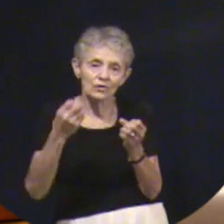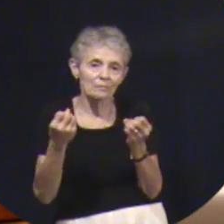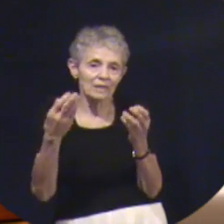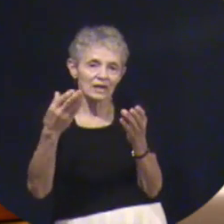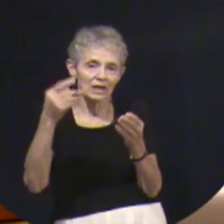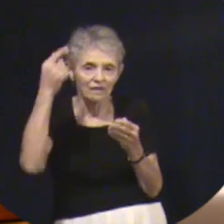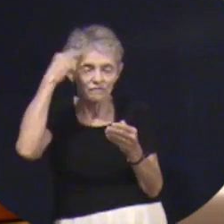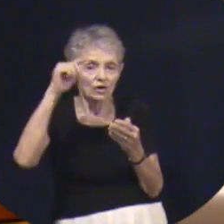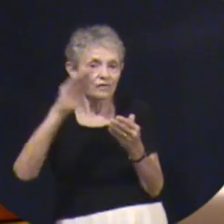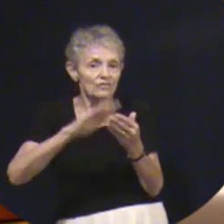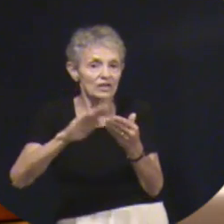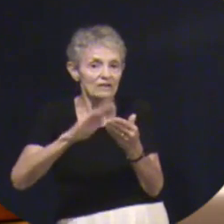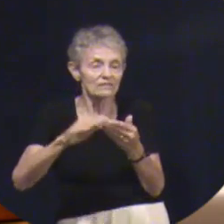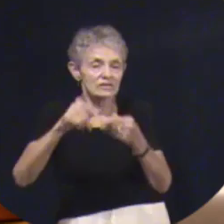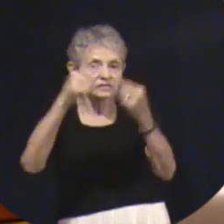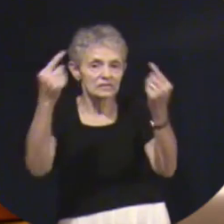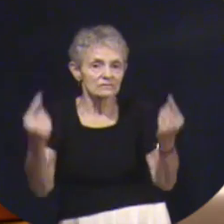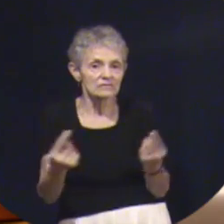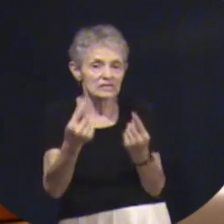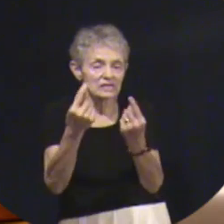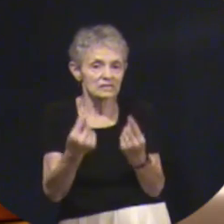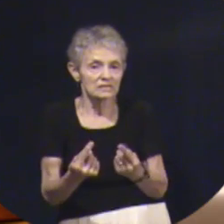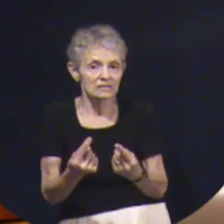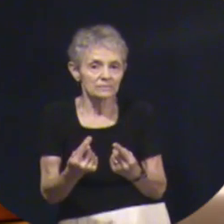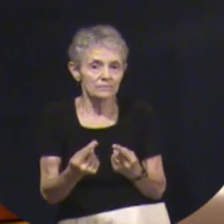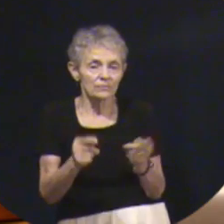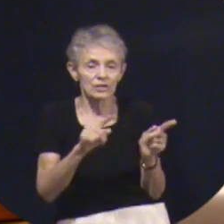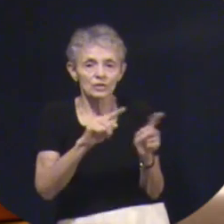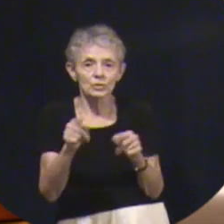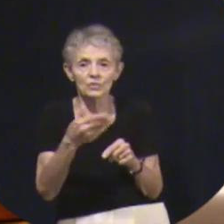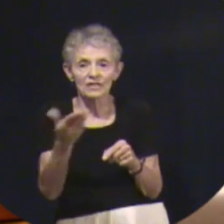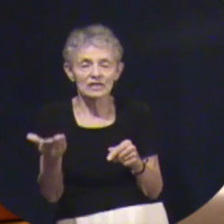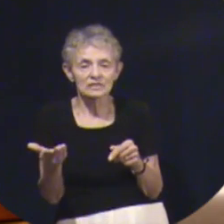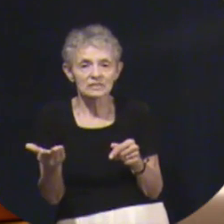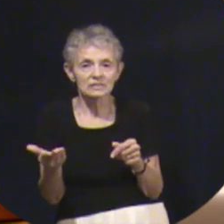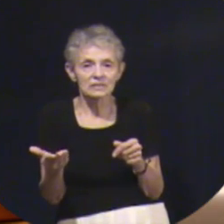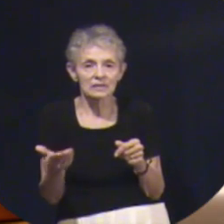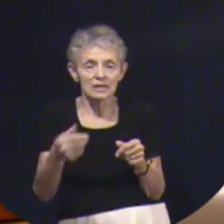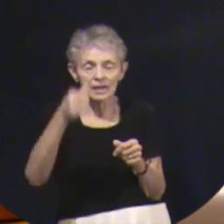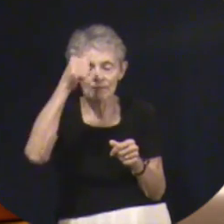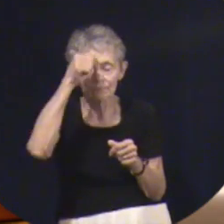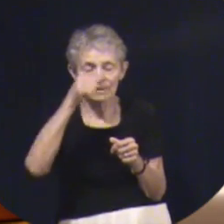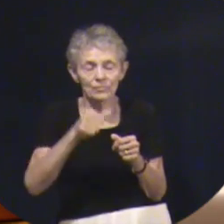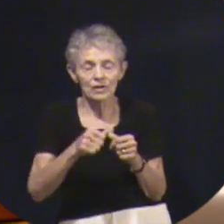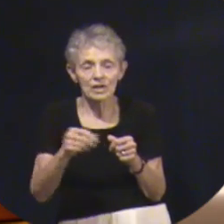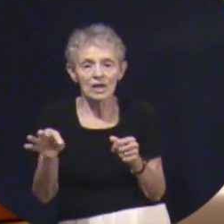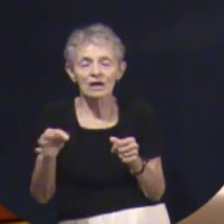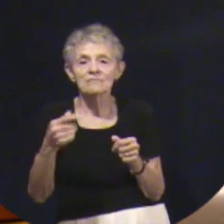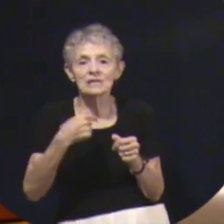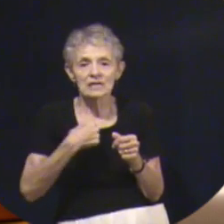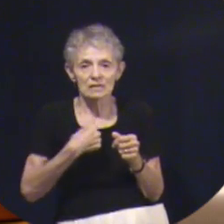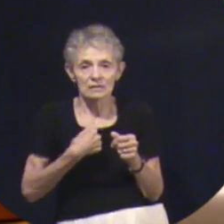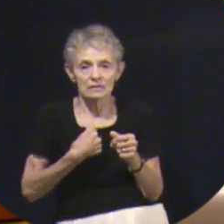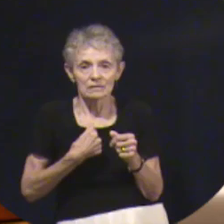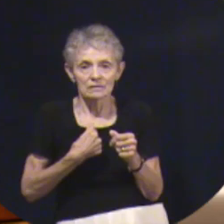for the forgiveness of sins. Do this in memory of me."